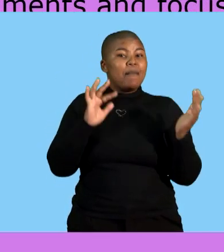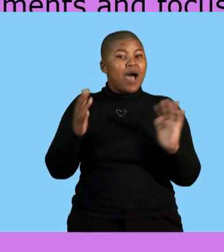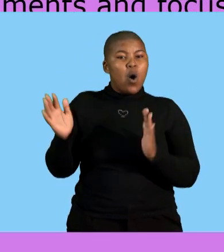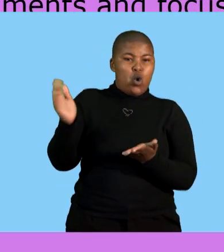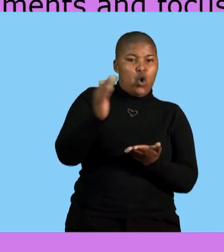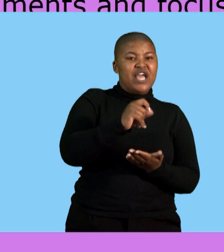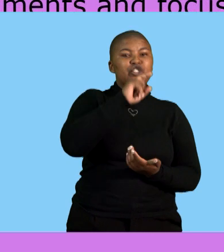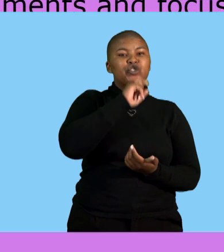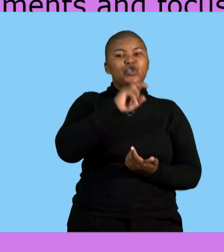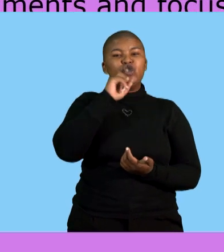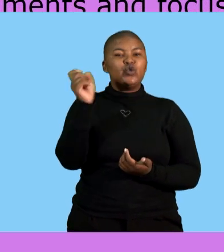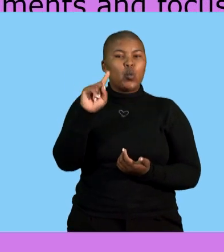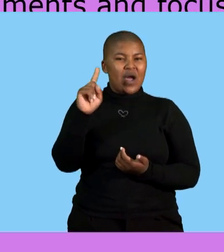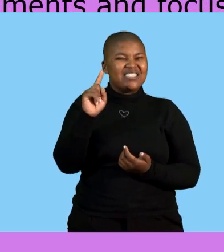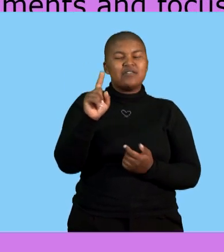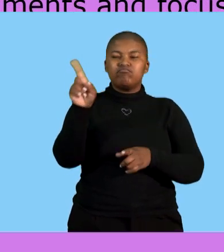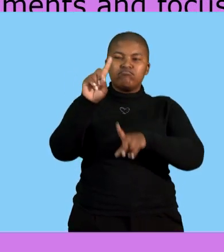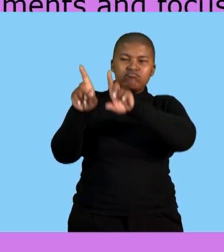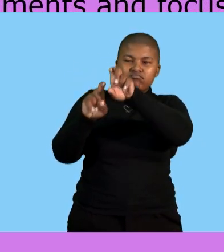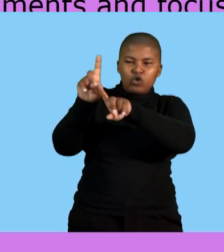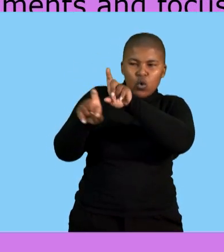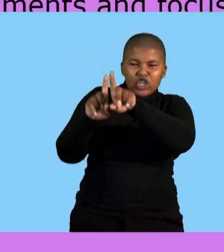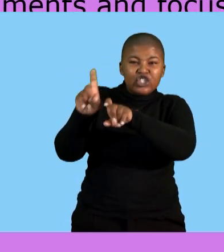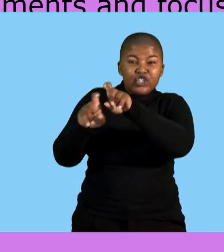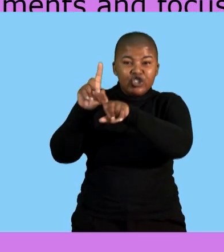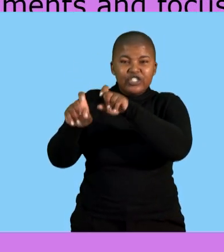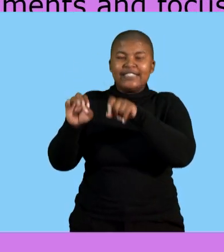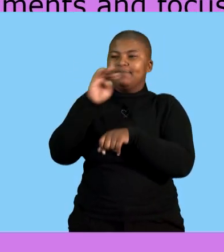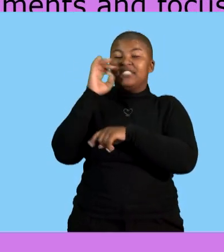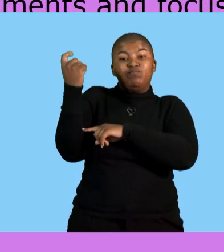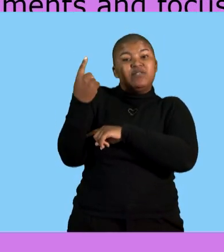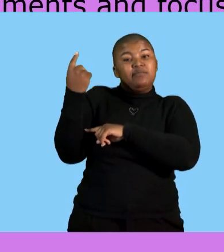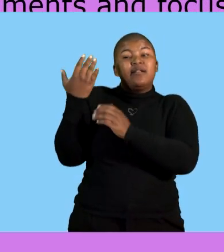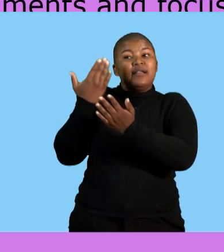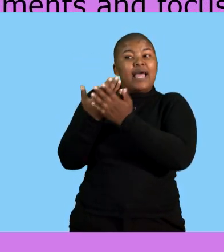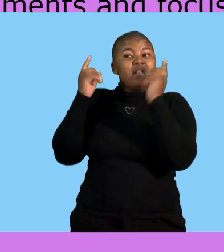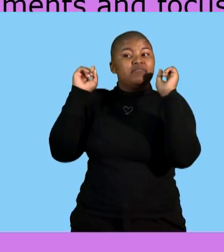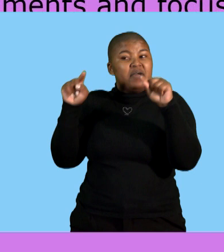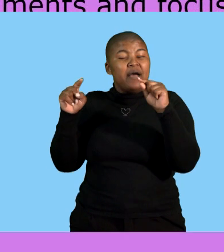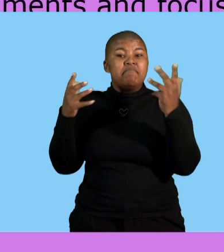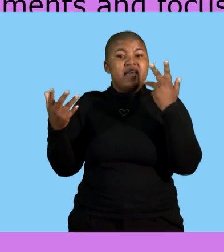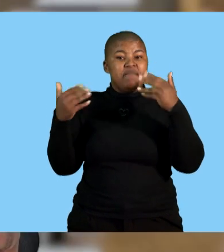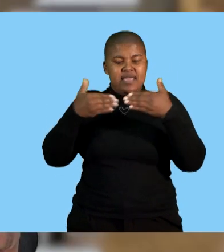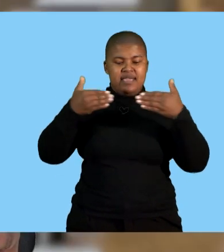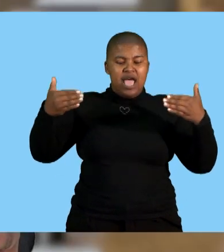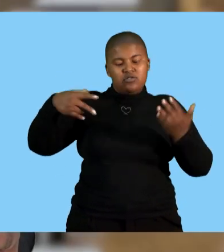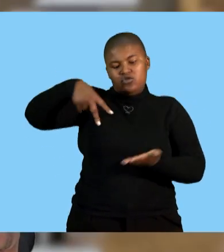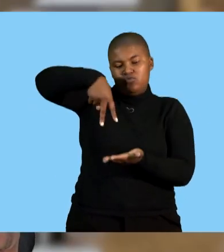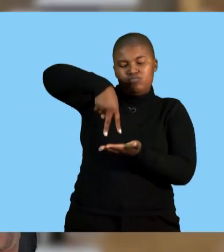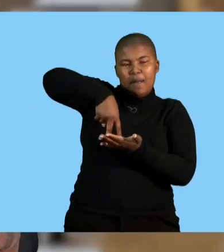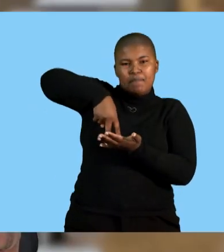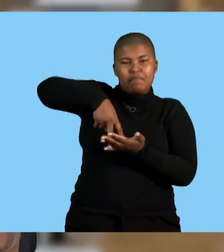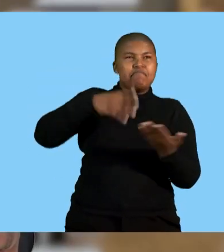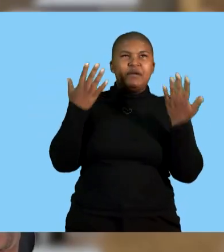using survey. Survey may be used whereby the principal can just stand at the gate